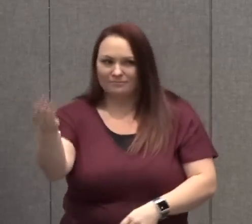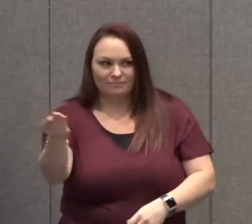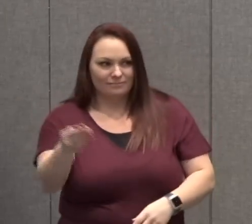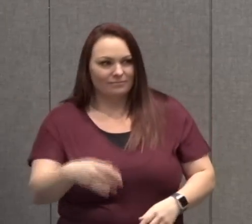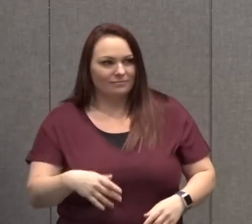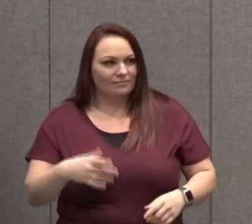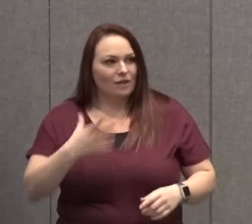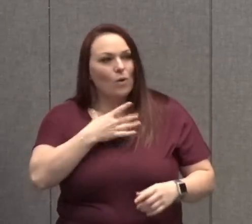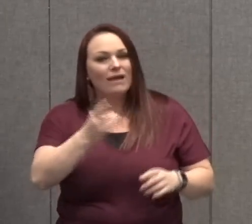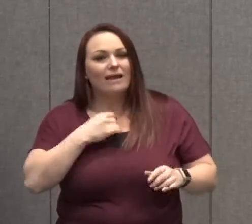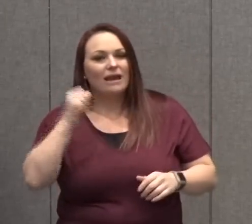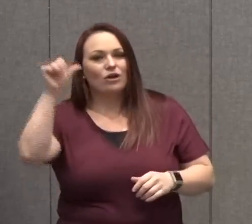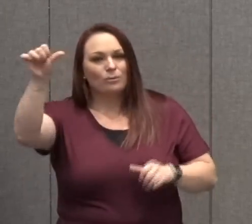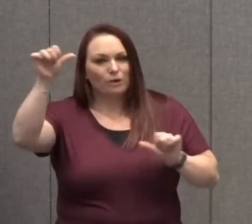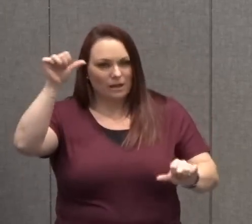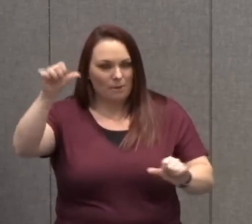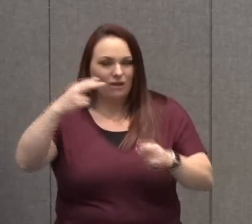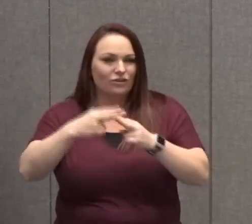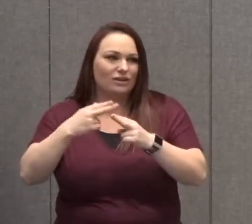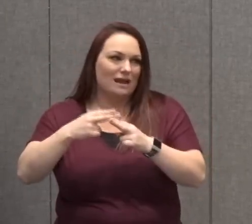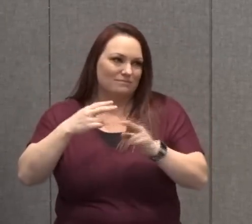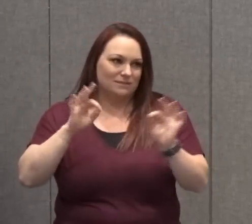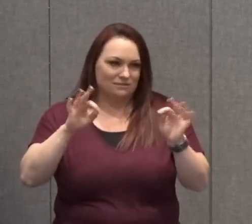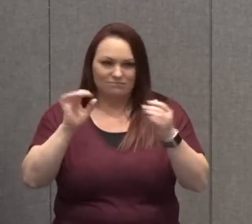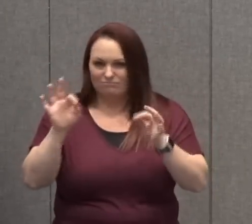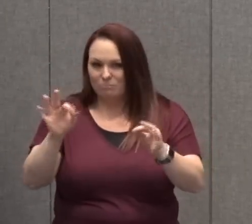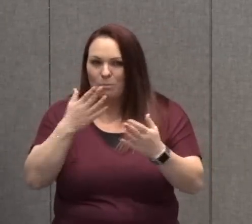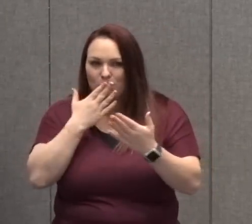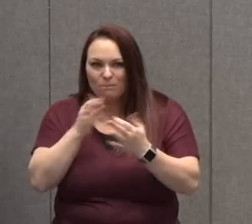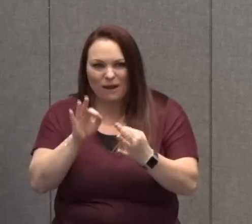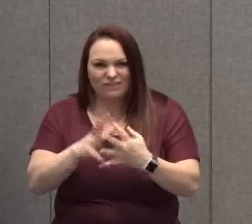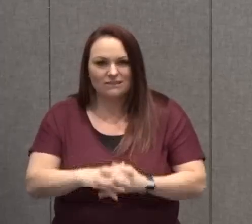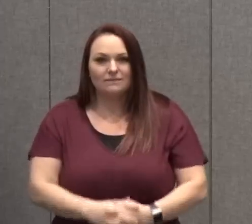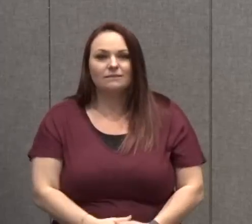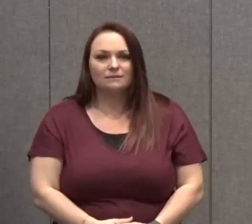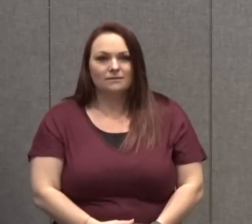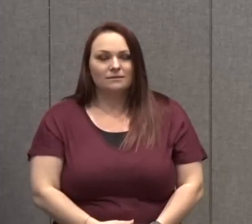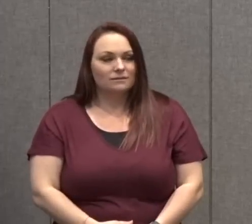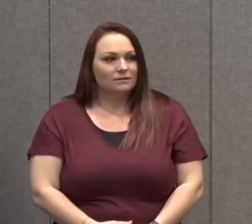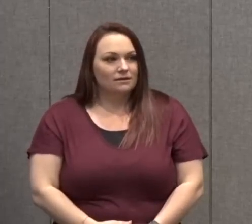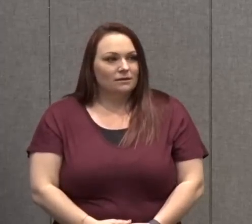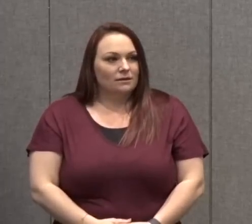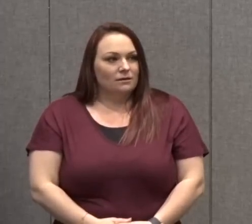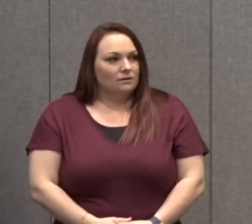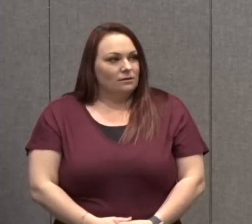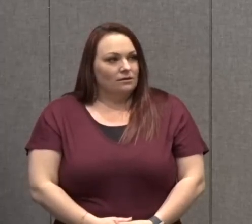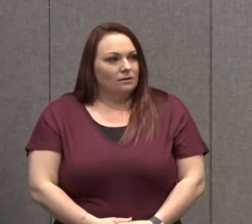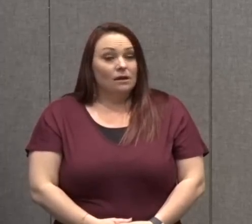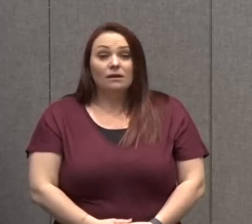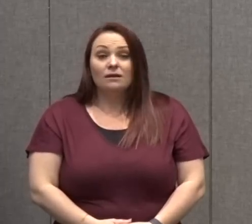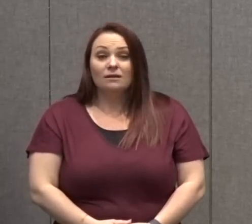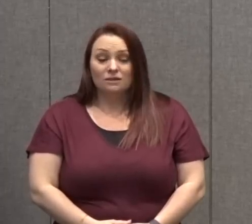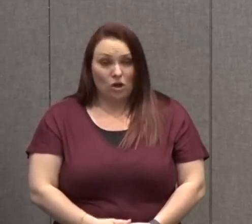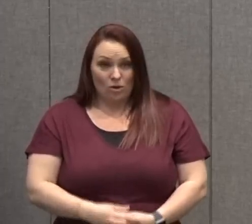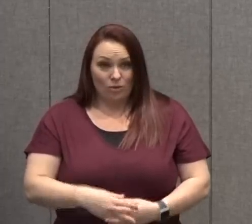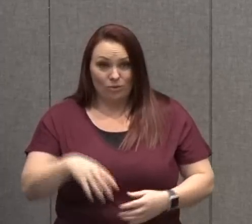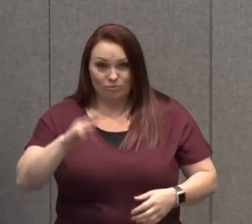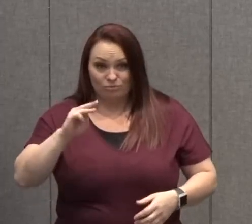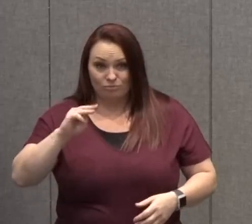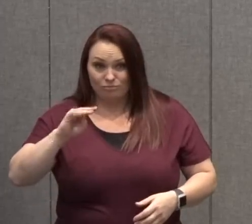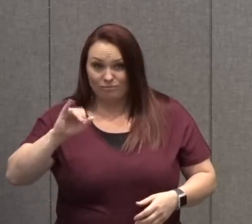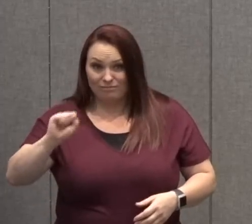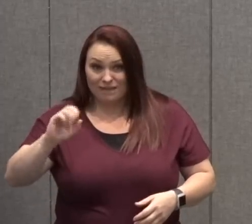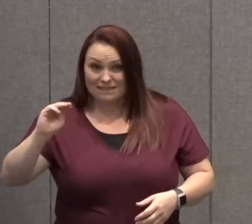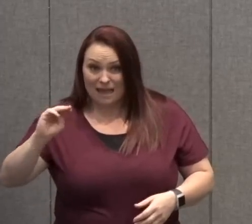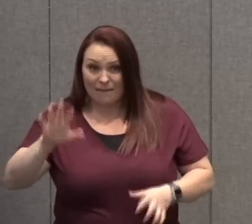oh I like how you're posting them on your name I like it too okay Ms. Martindale go ahead and choose the